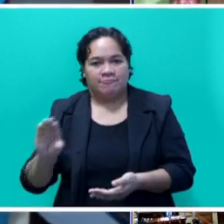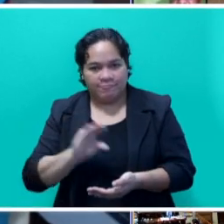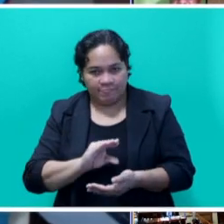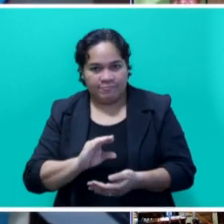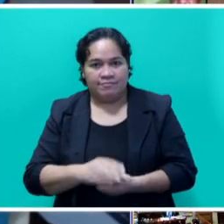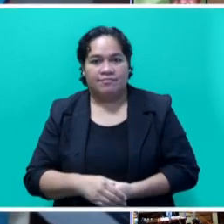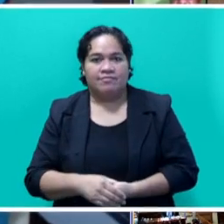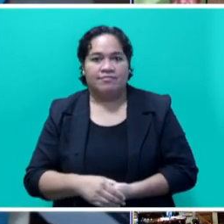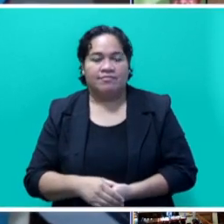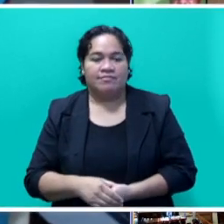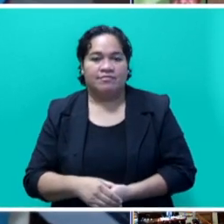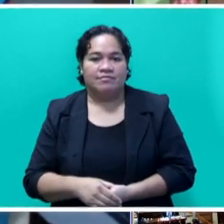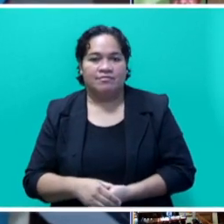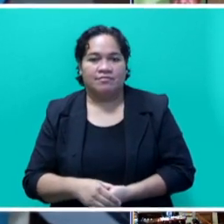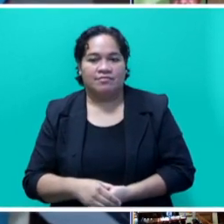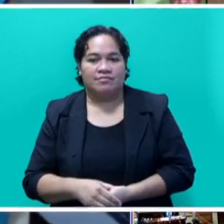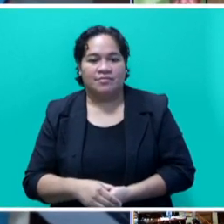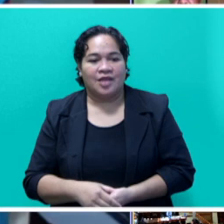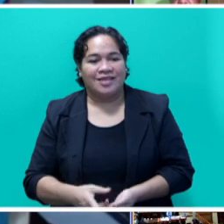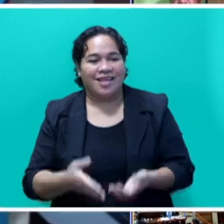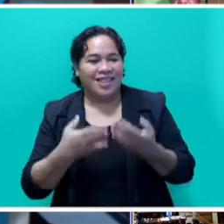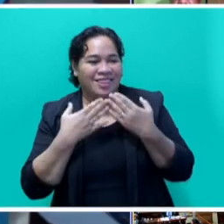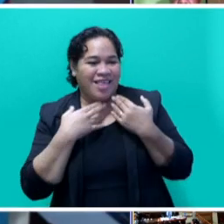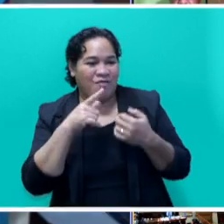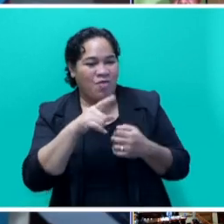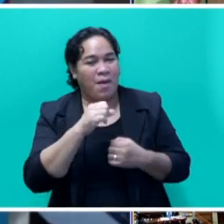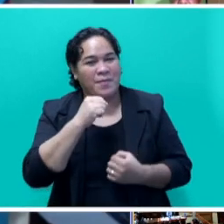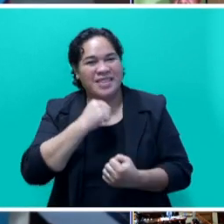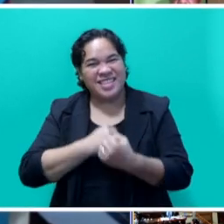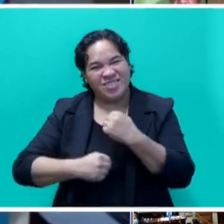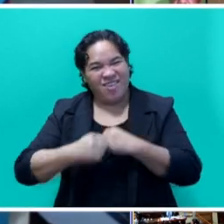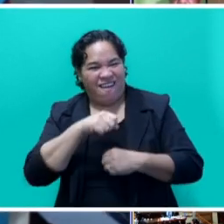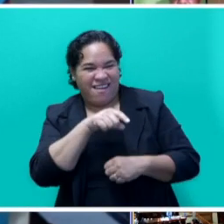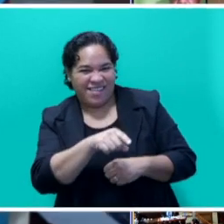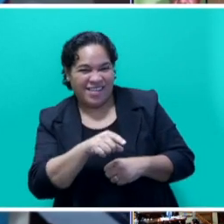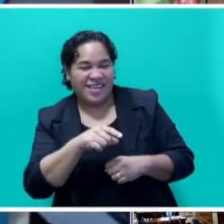Mr. Speaker, thanks to Ms. TikTok and a pack of